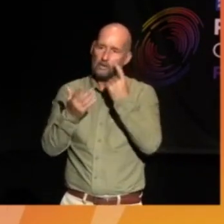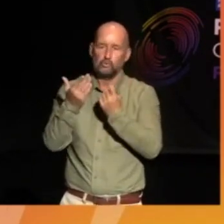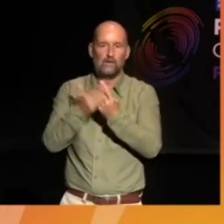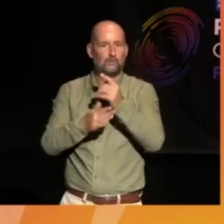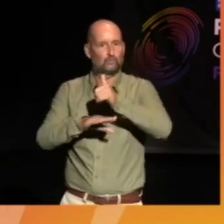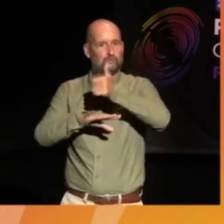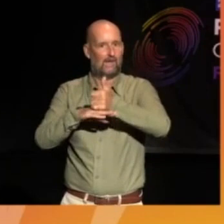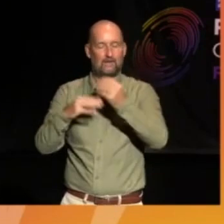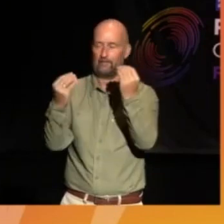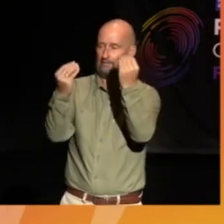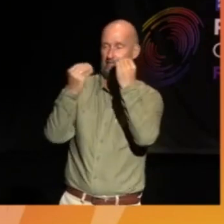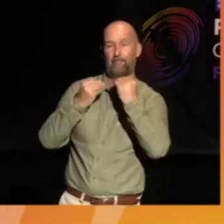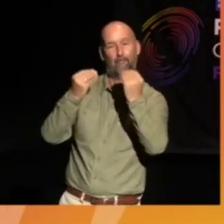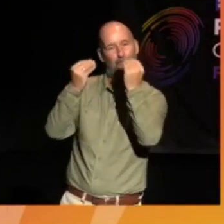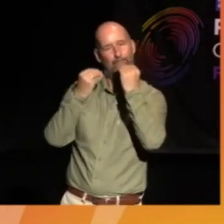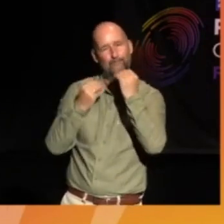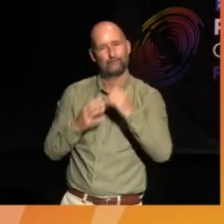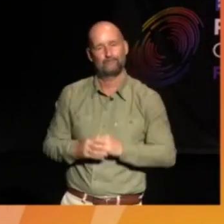education and